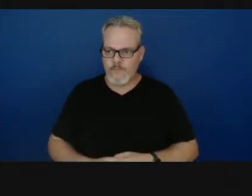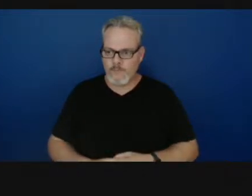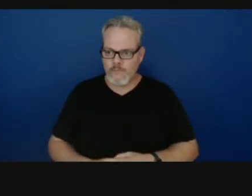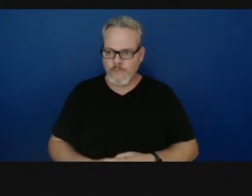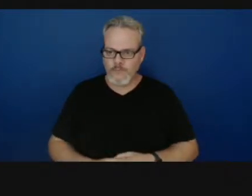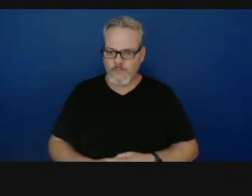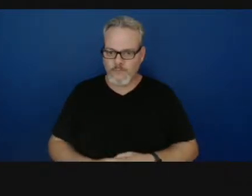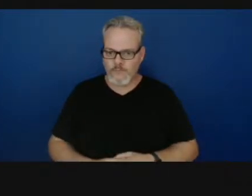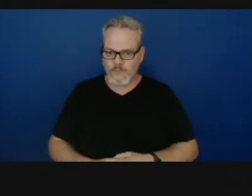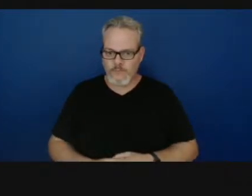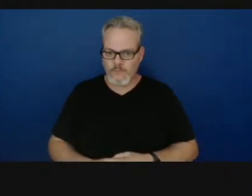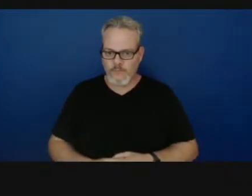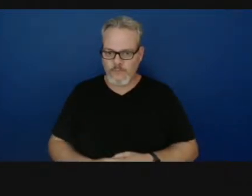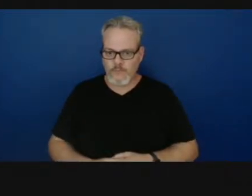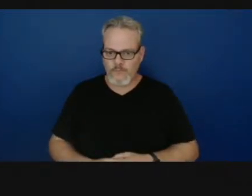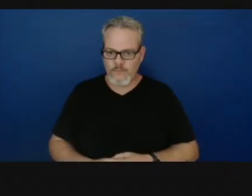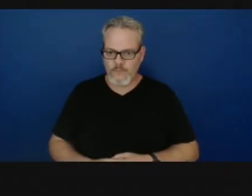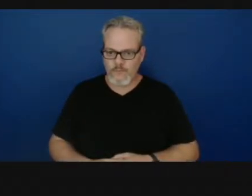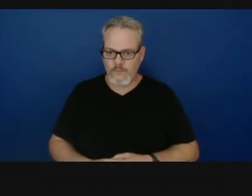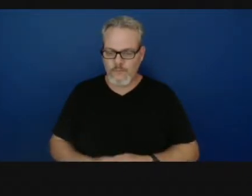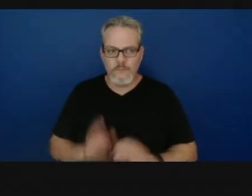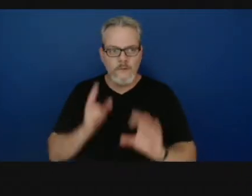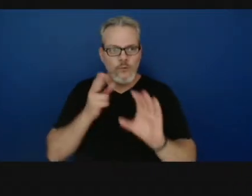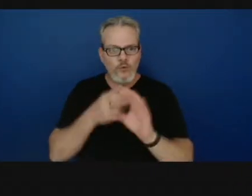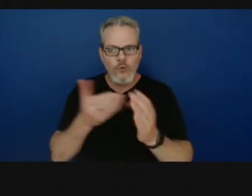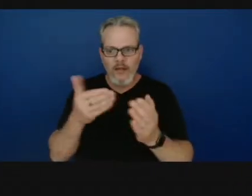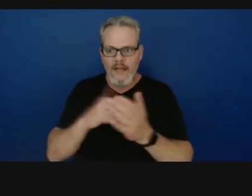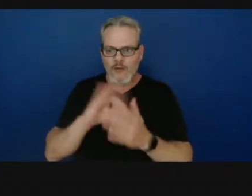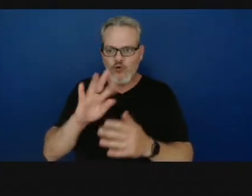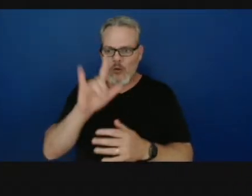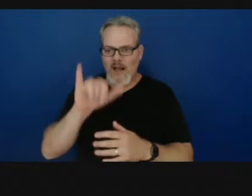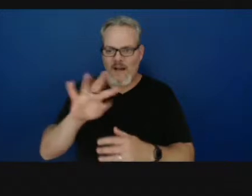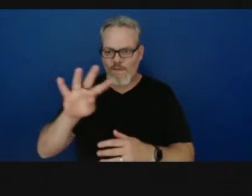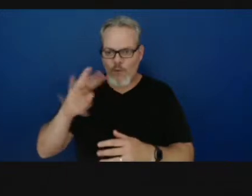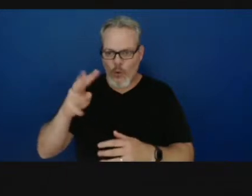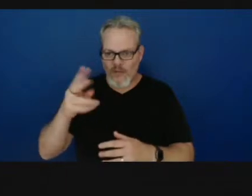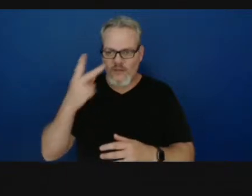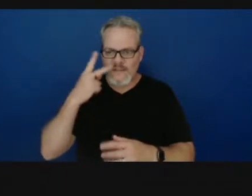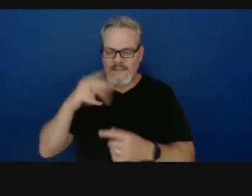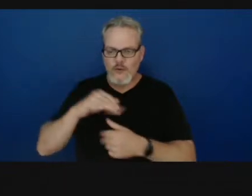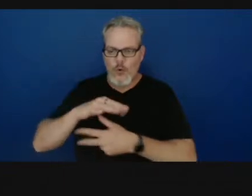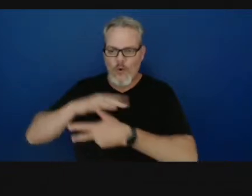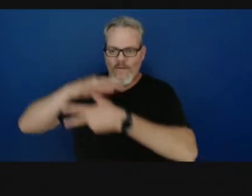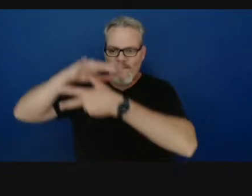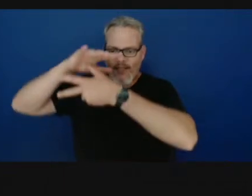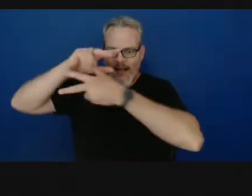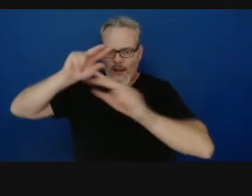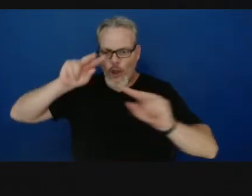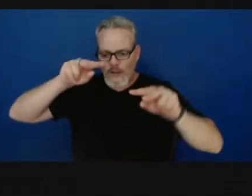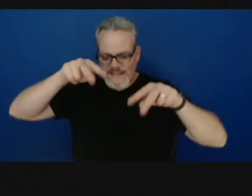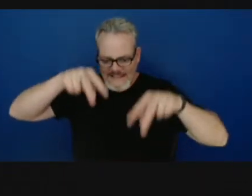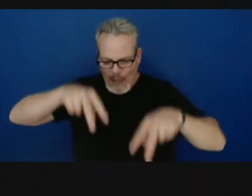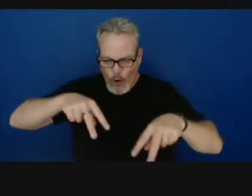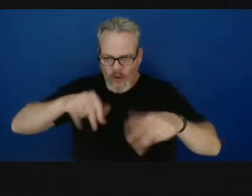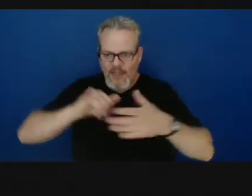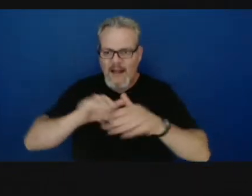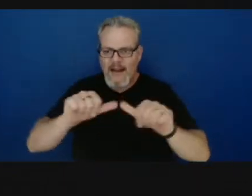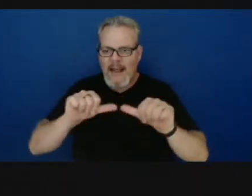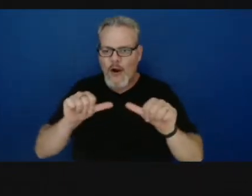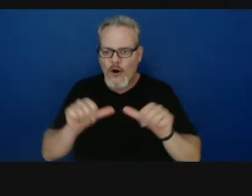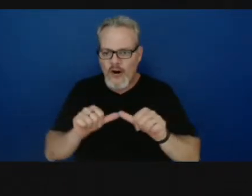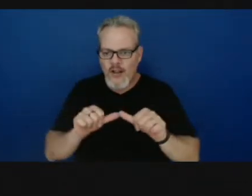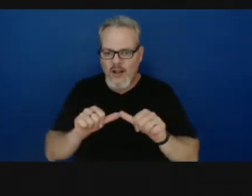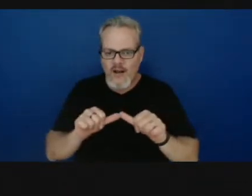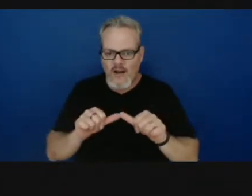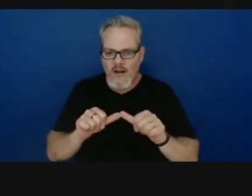We rejoin on July 4th with Mick Calver and Bruce Amari in the morning overflight. We're looking down at that section of the bend